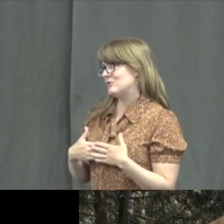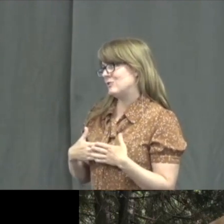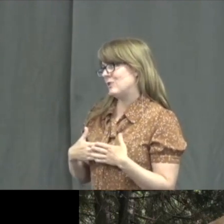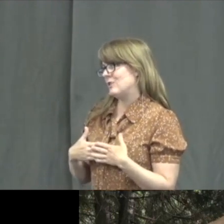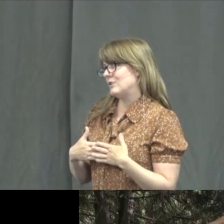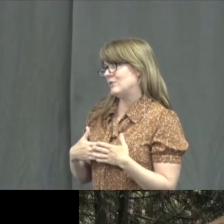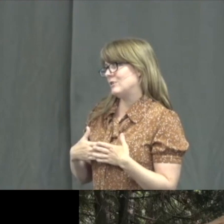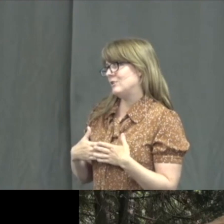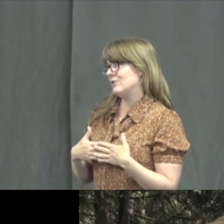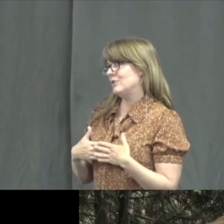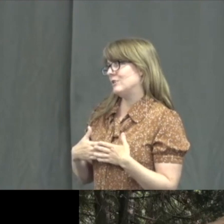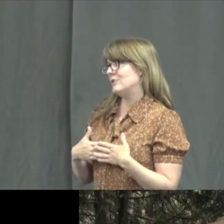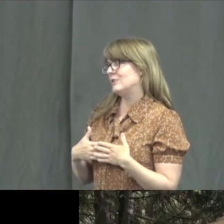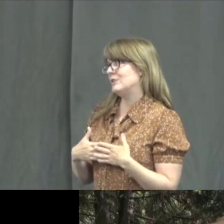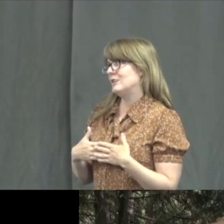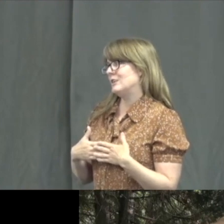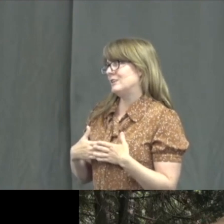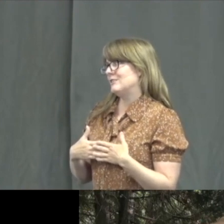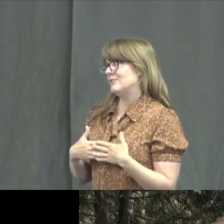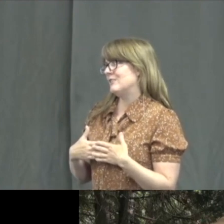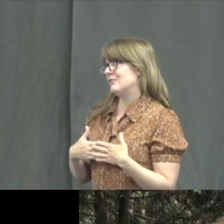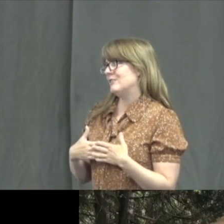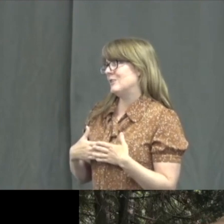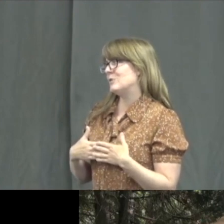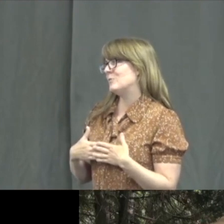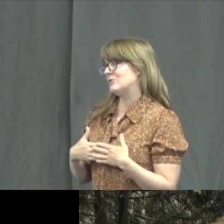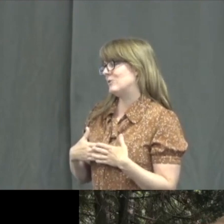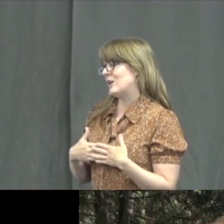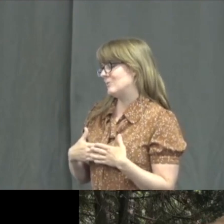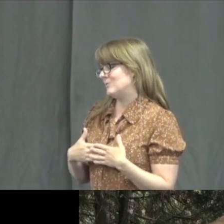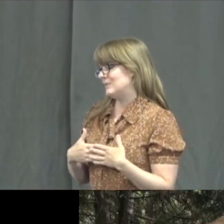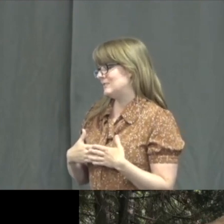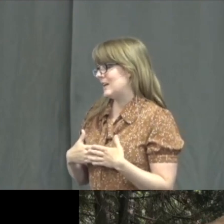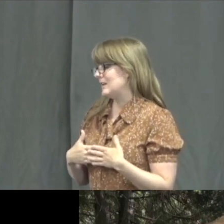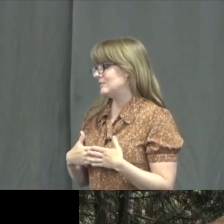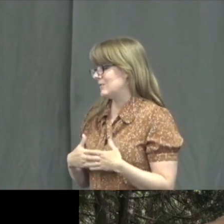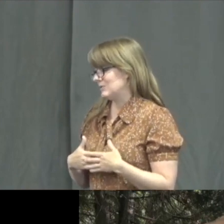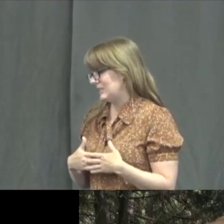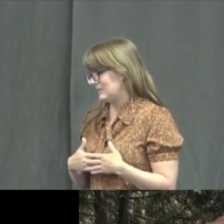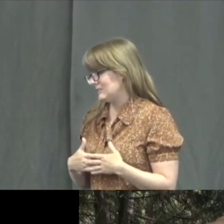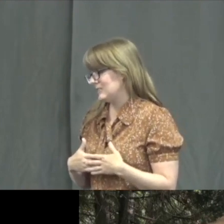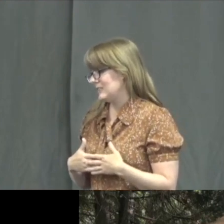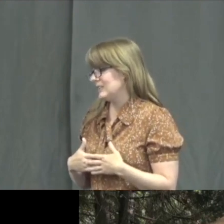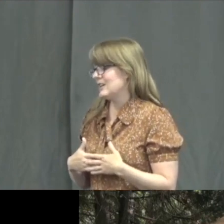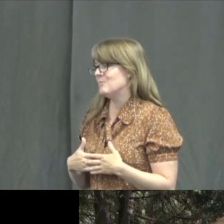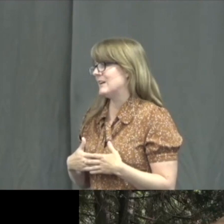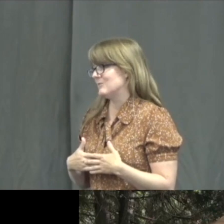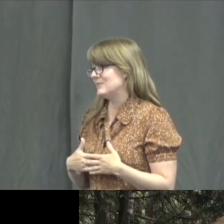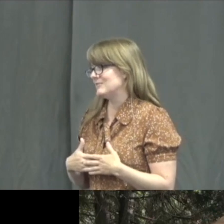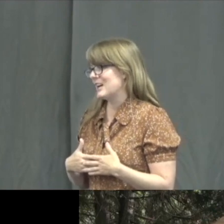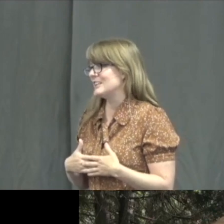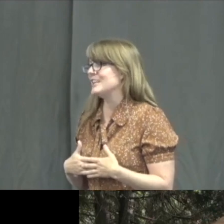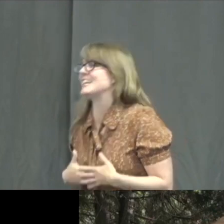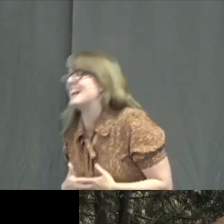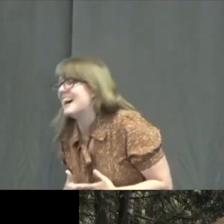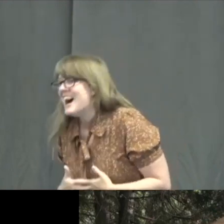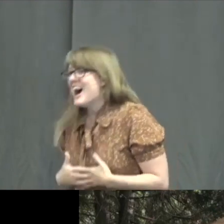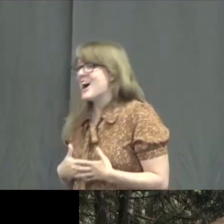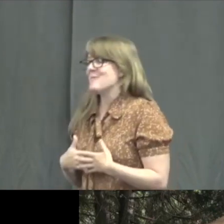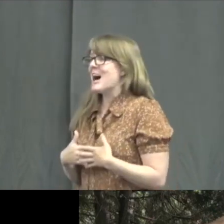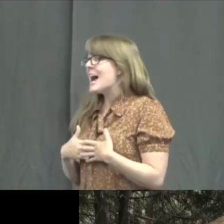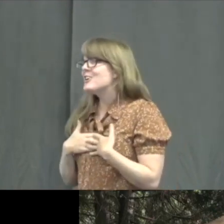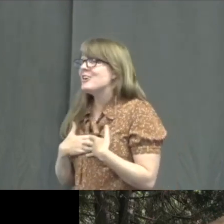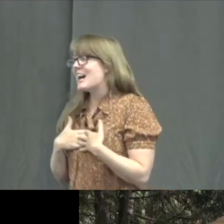biologist, you're a perpetual optimist and simultaneously a pessimist, I think.